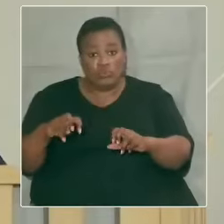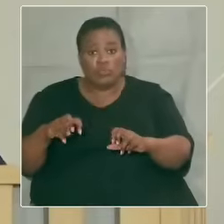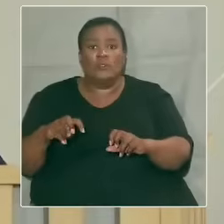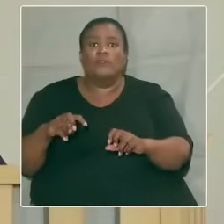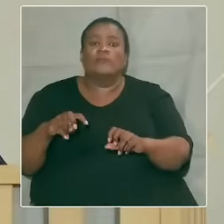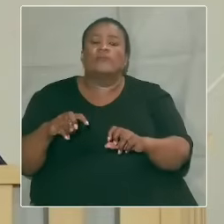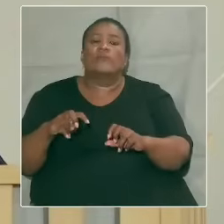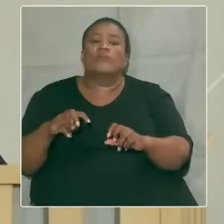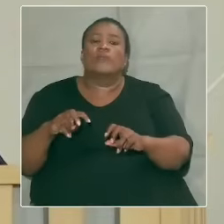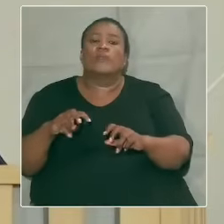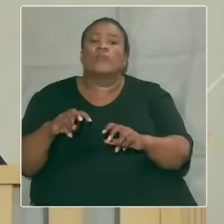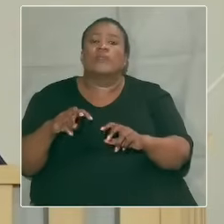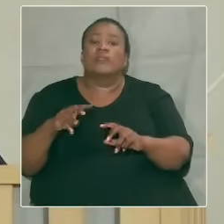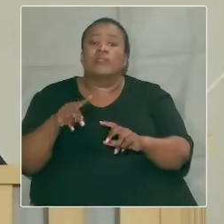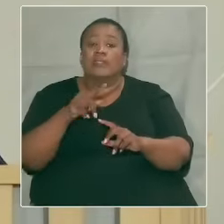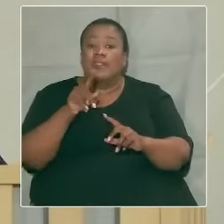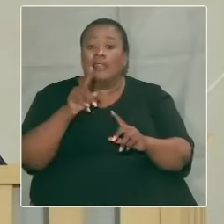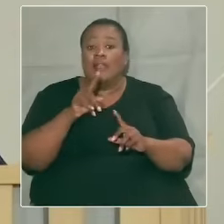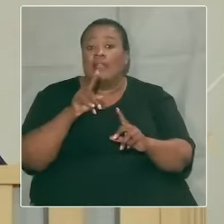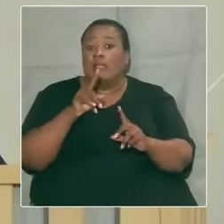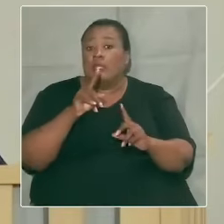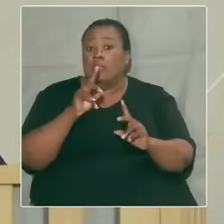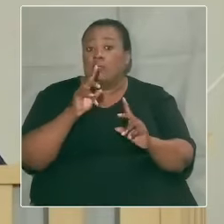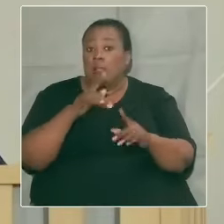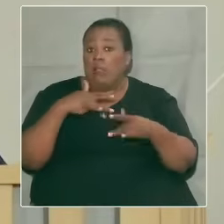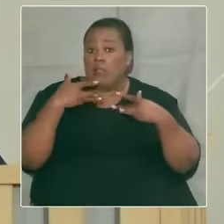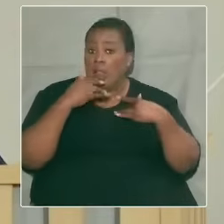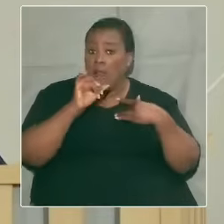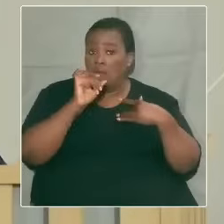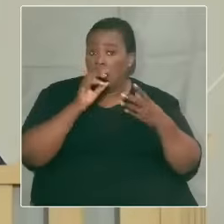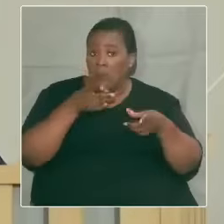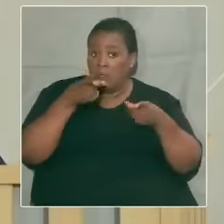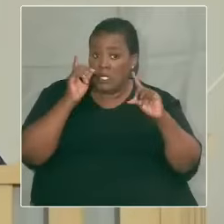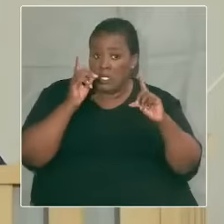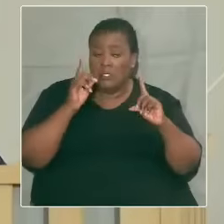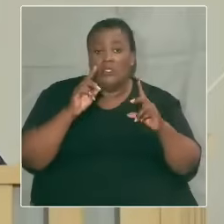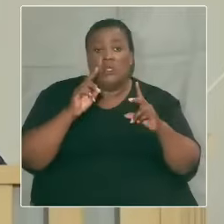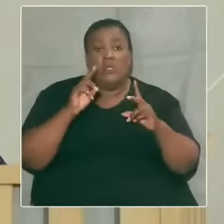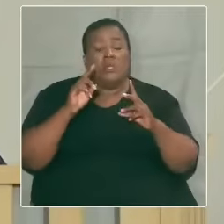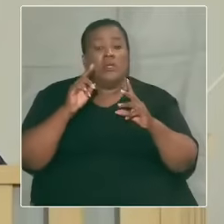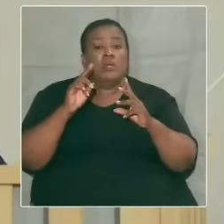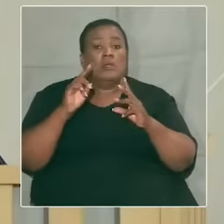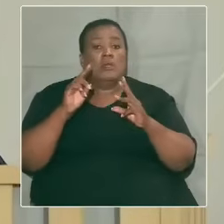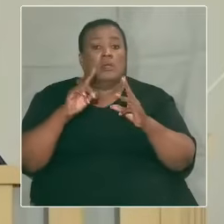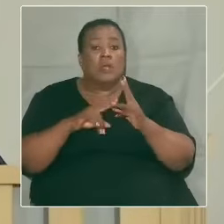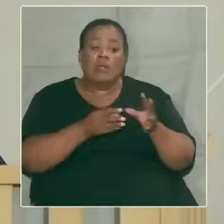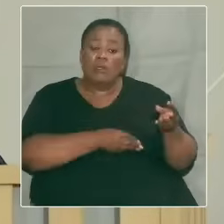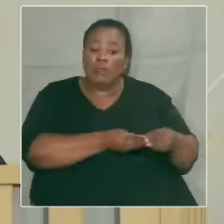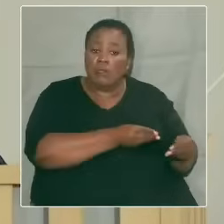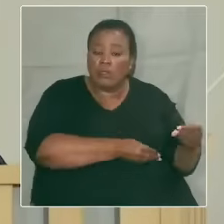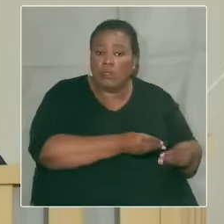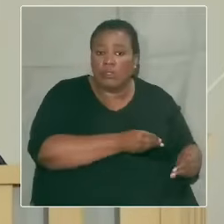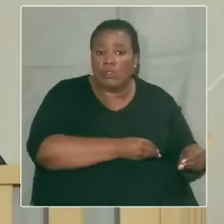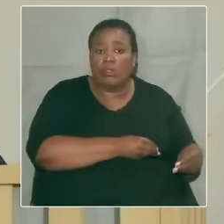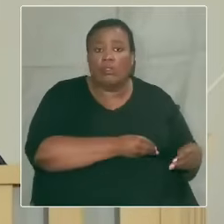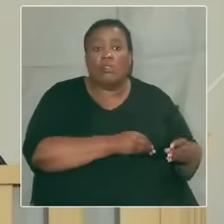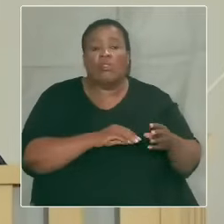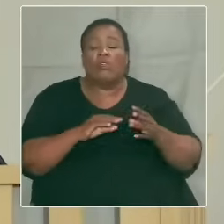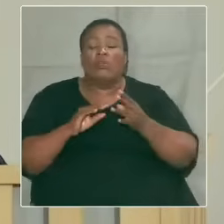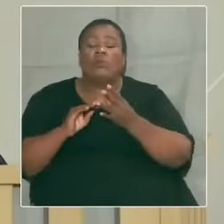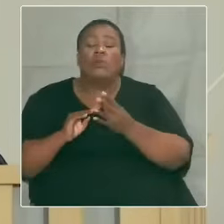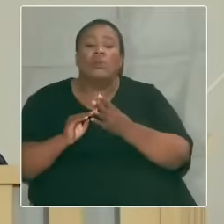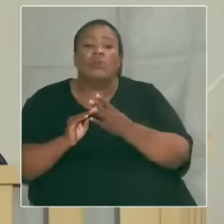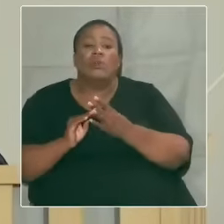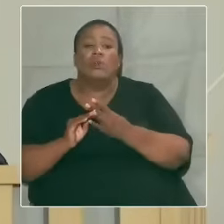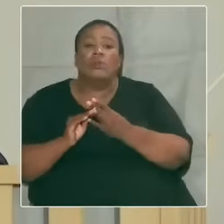involving magistrates linked to the cartel, concern over police infiltration, and the